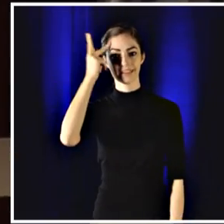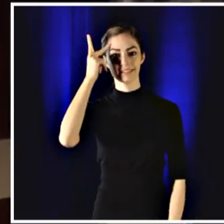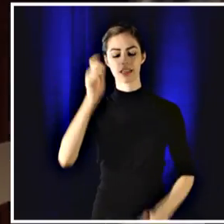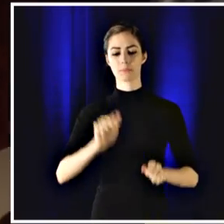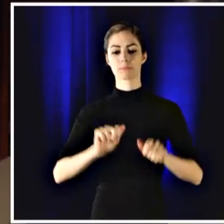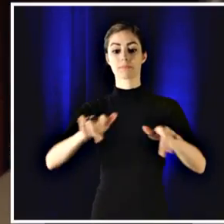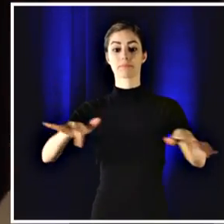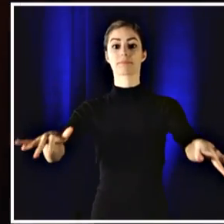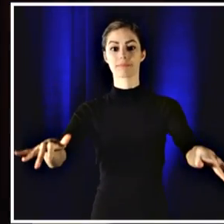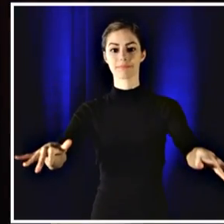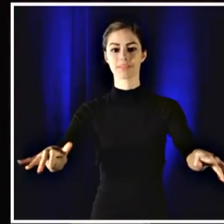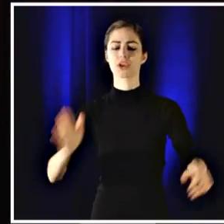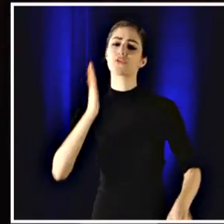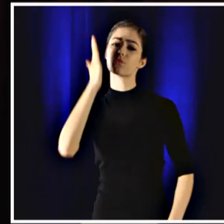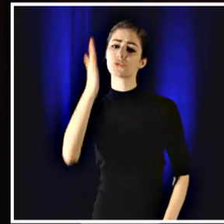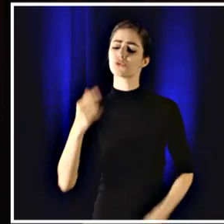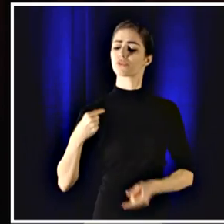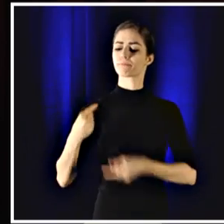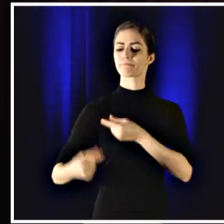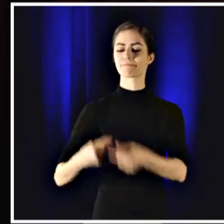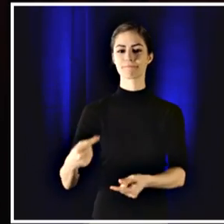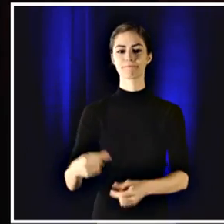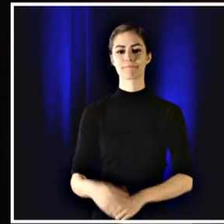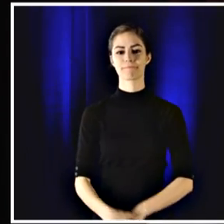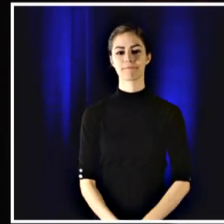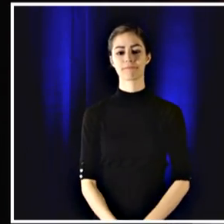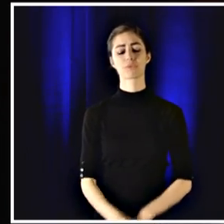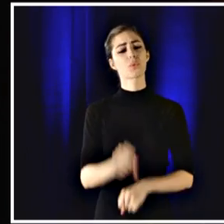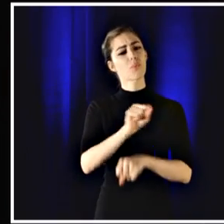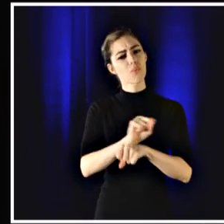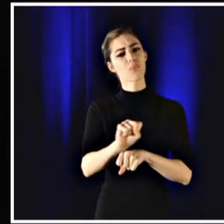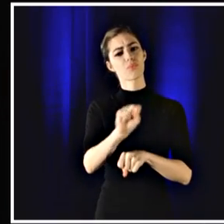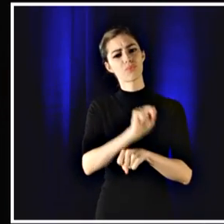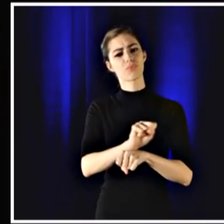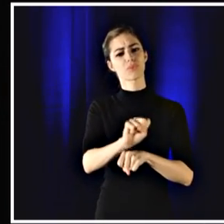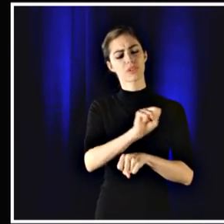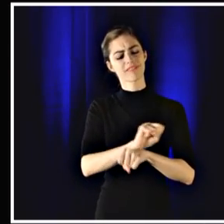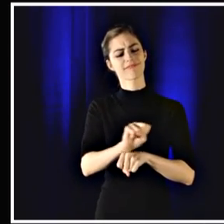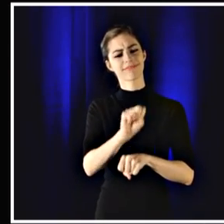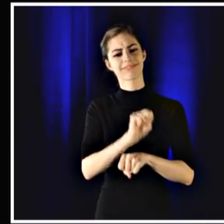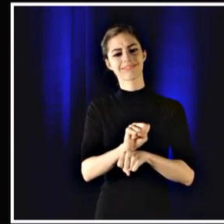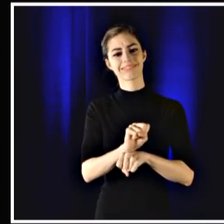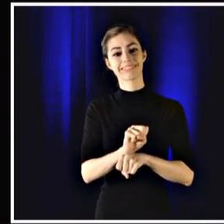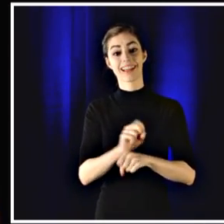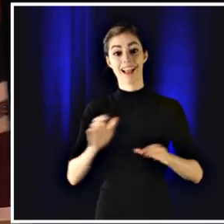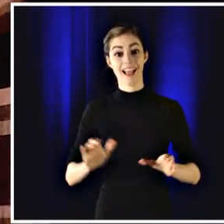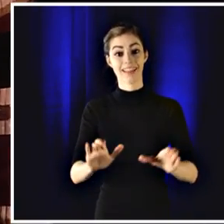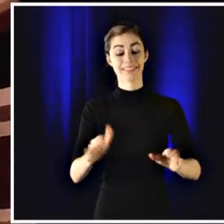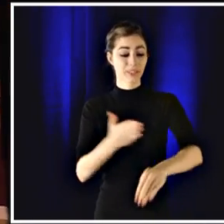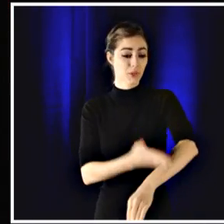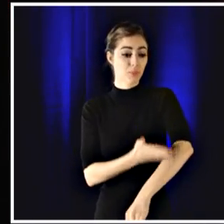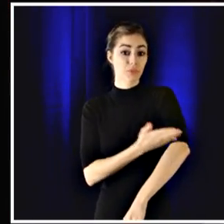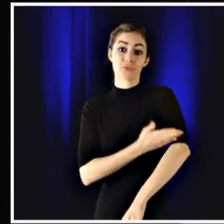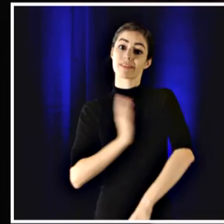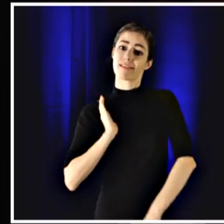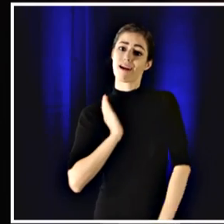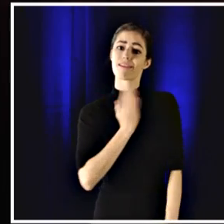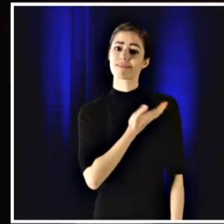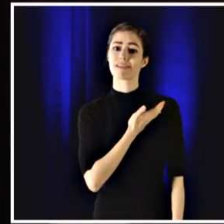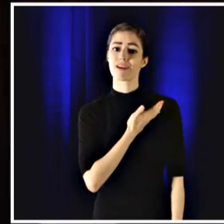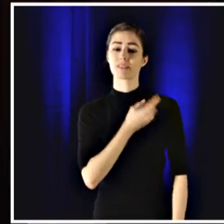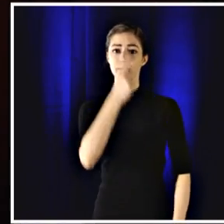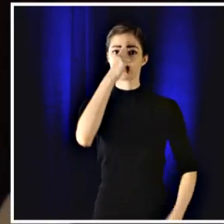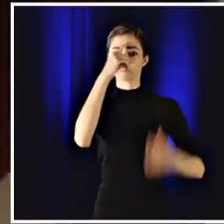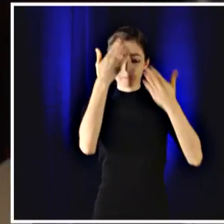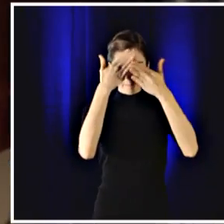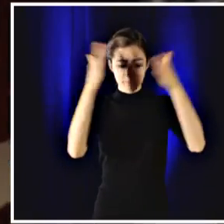Working hard and meeting challenges with an open mind and actively improving ourselves, these are